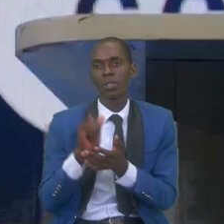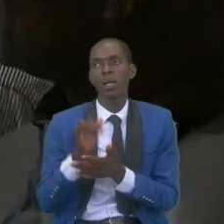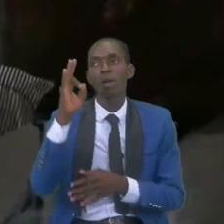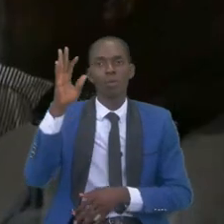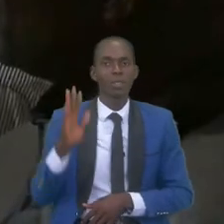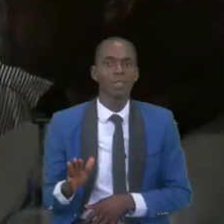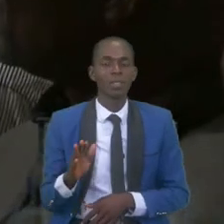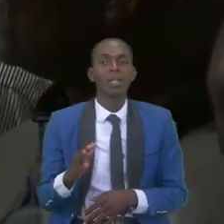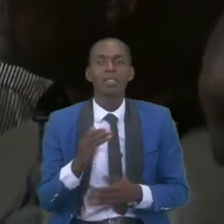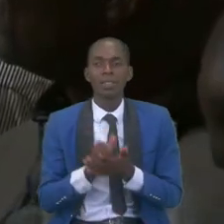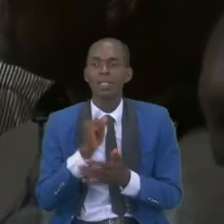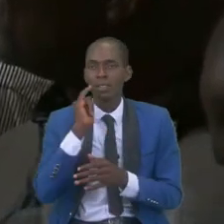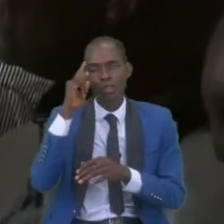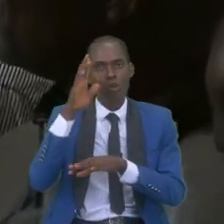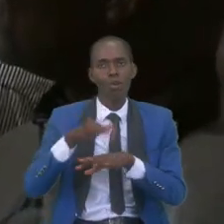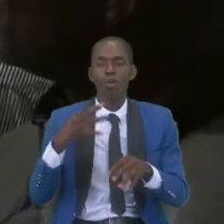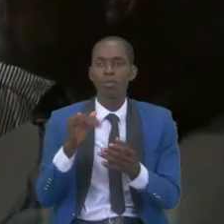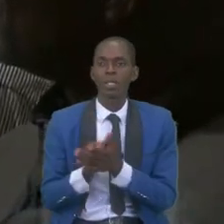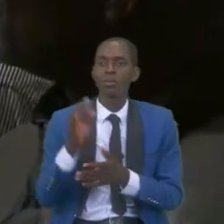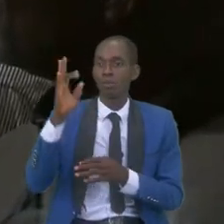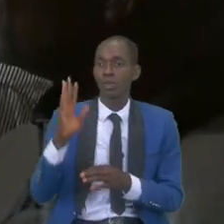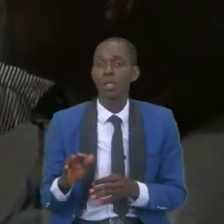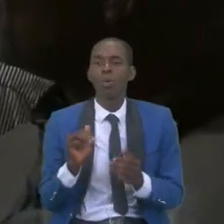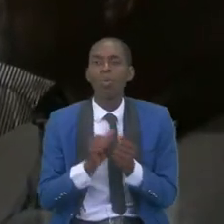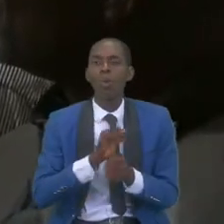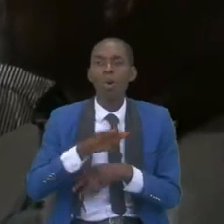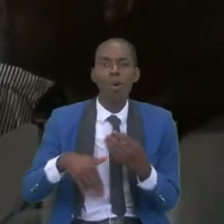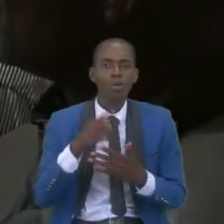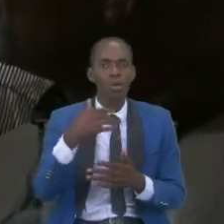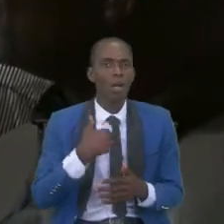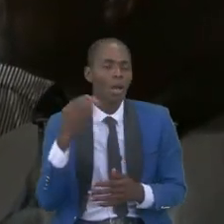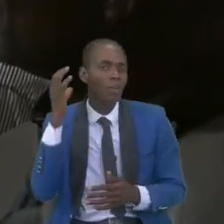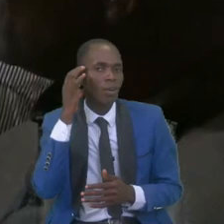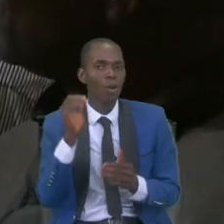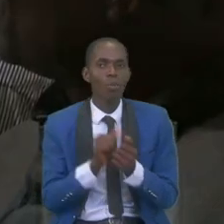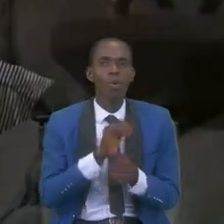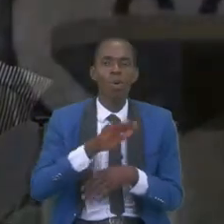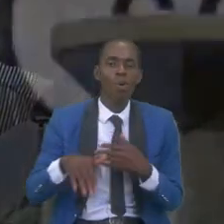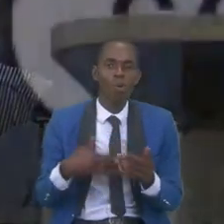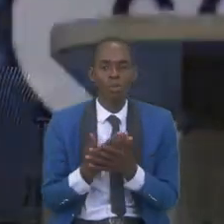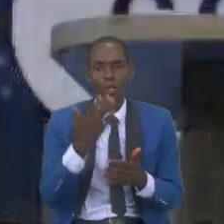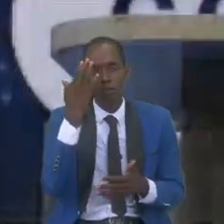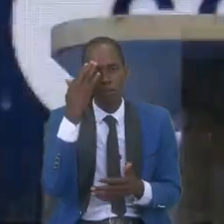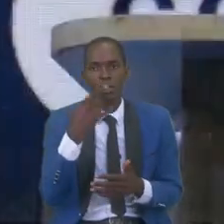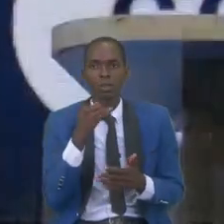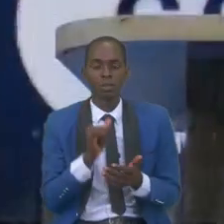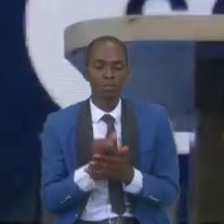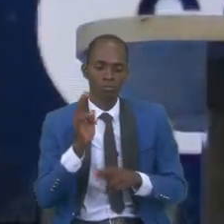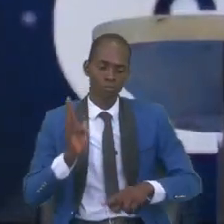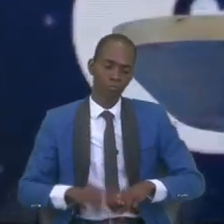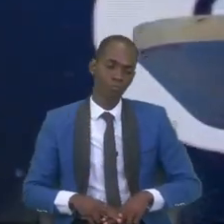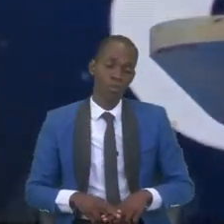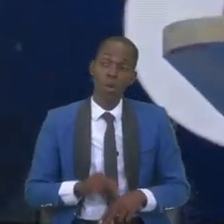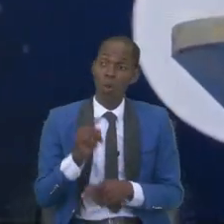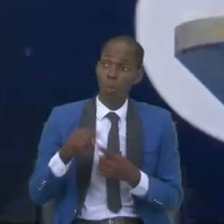calling. Therefore, with all we've heard, and with all we know, and with all we possess, we sit down there. When he